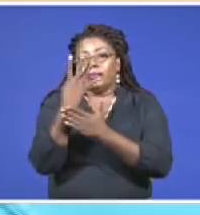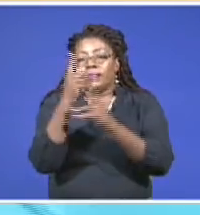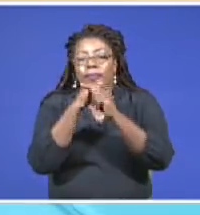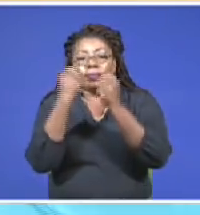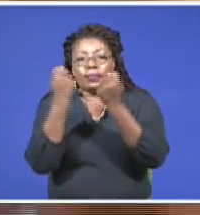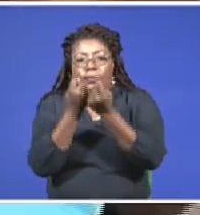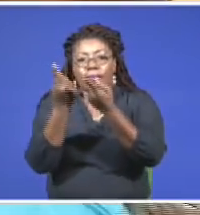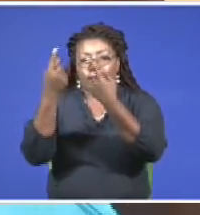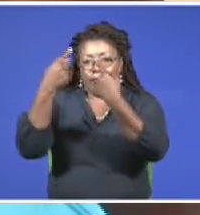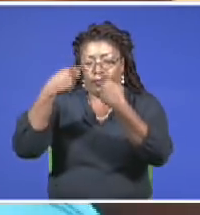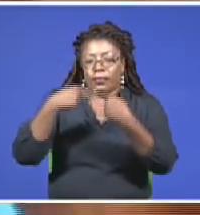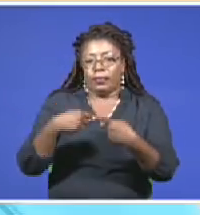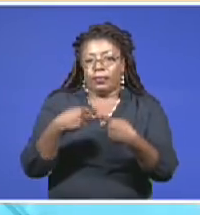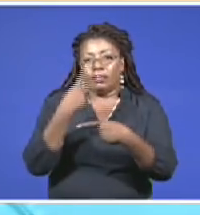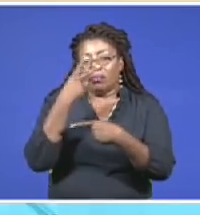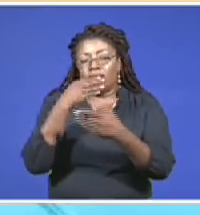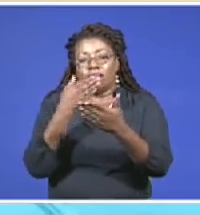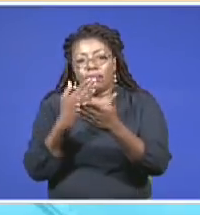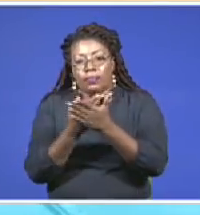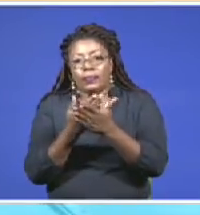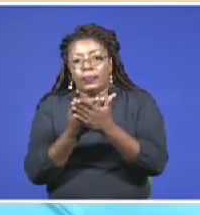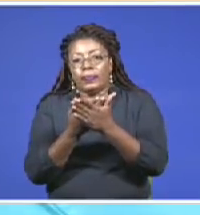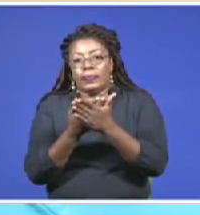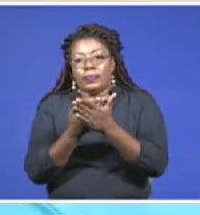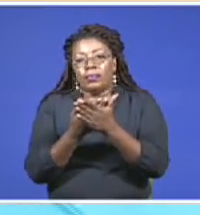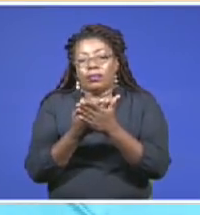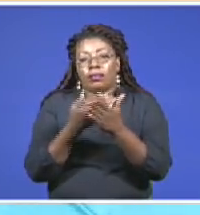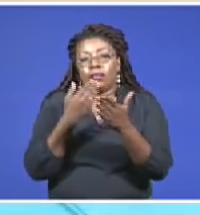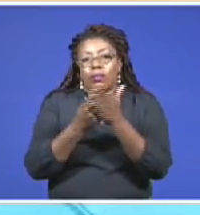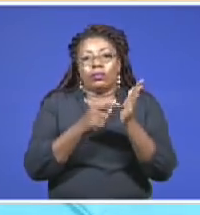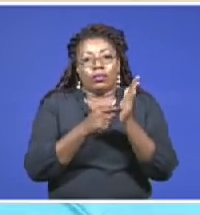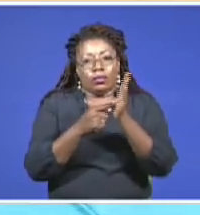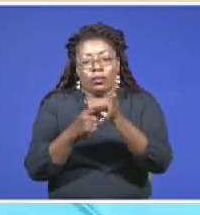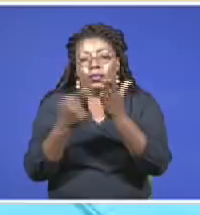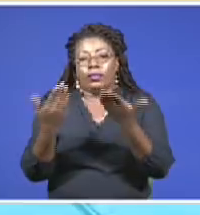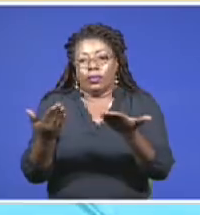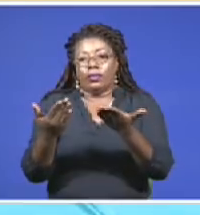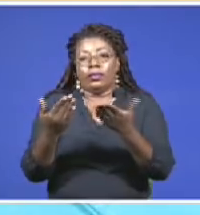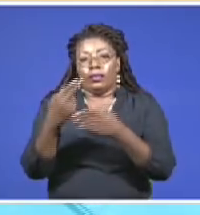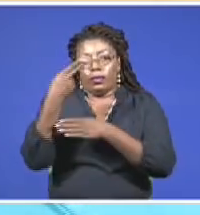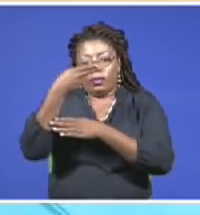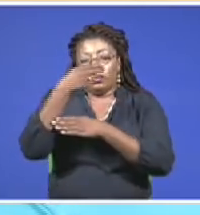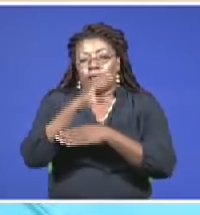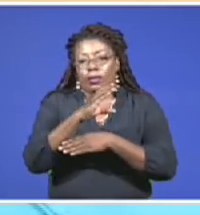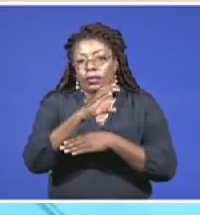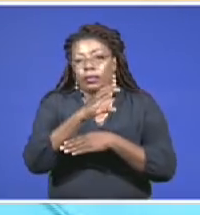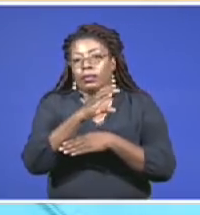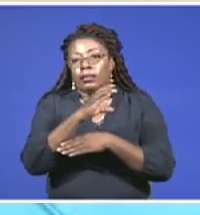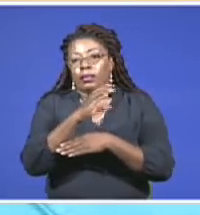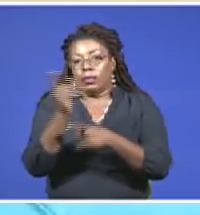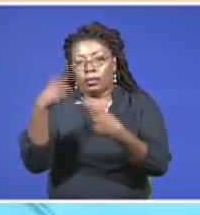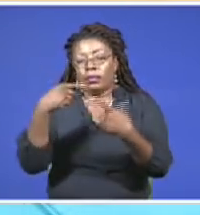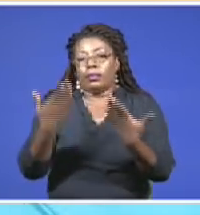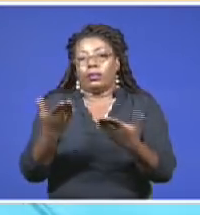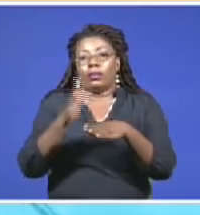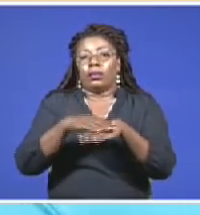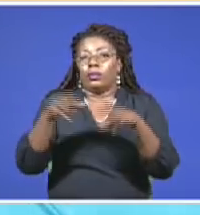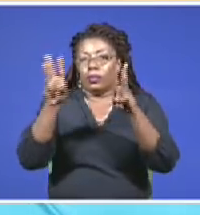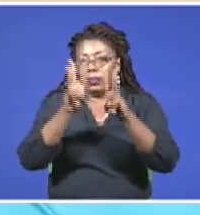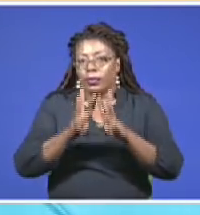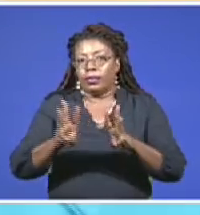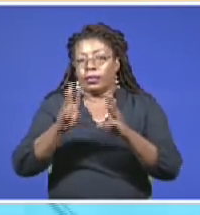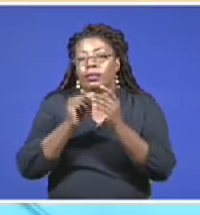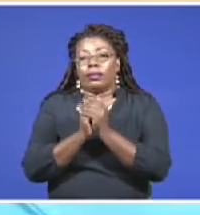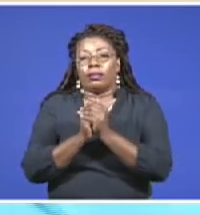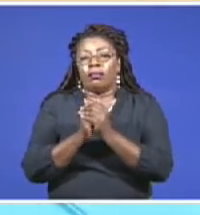know that are coming, they look pretty good, and I think that they'll give a good showing here at the Hugh Campbell once they arrive here on Wednesday. I